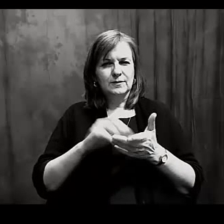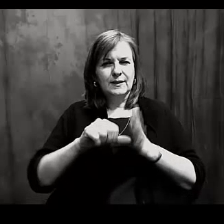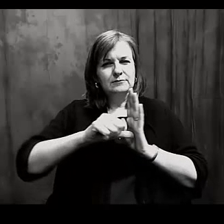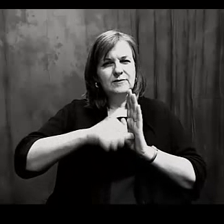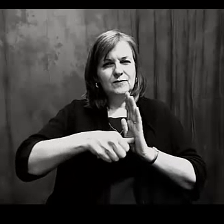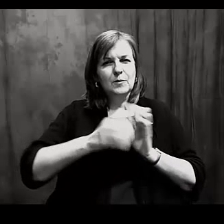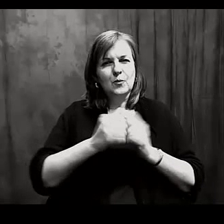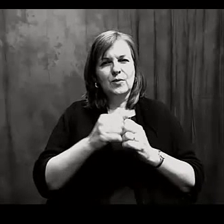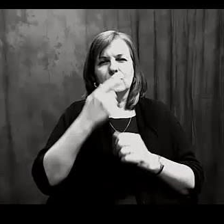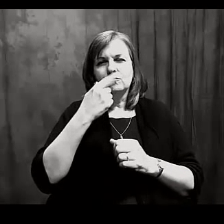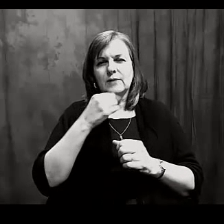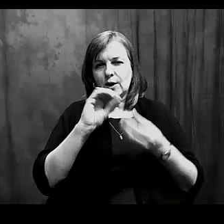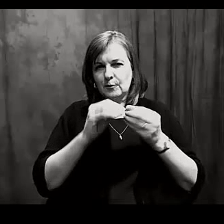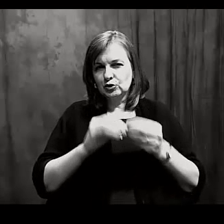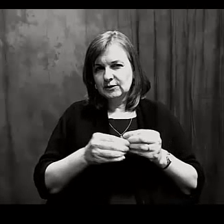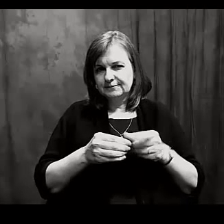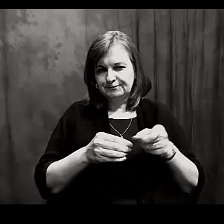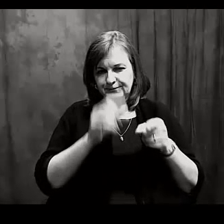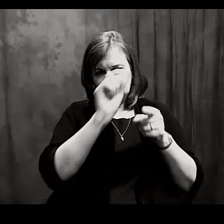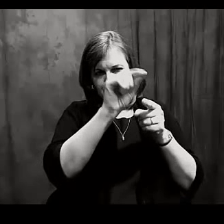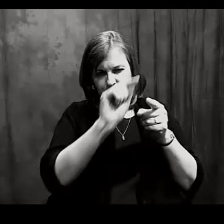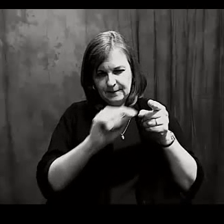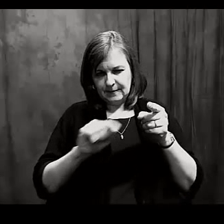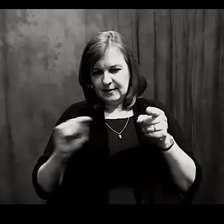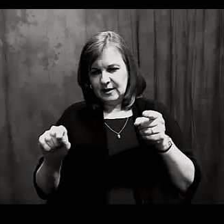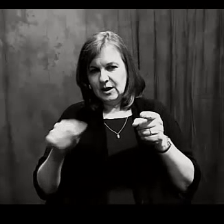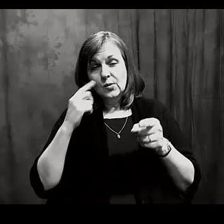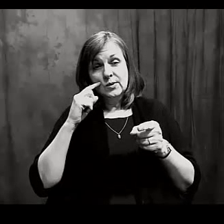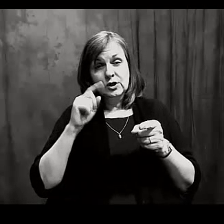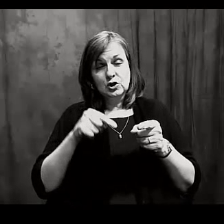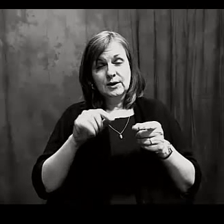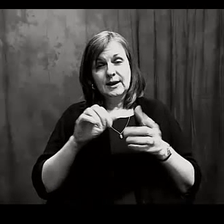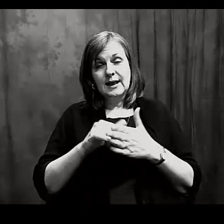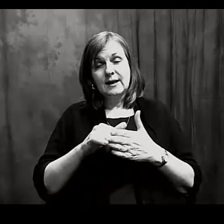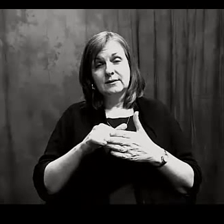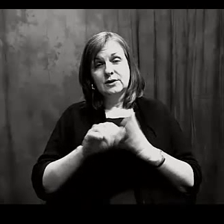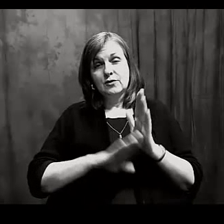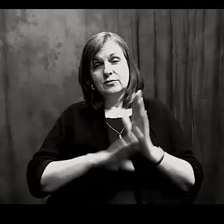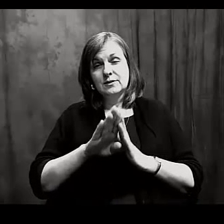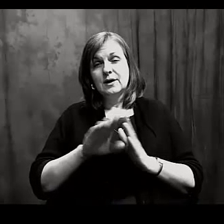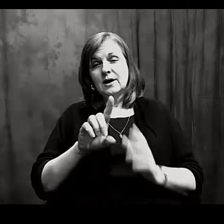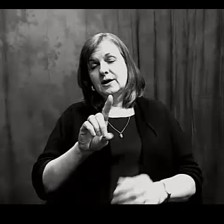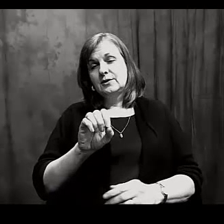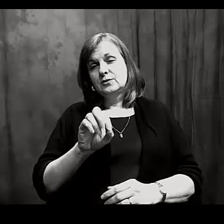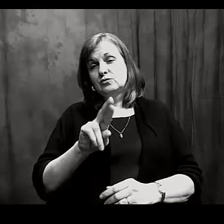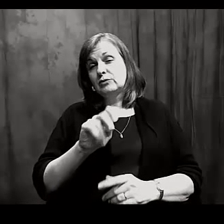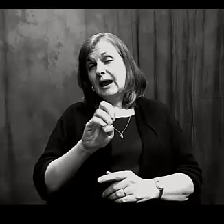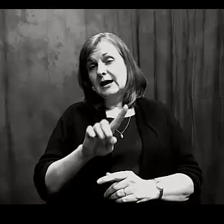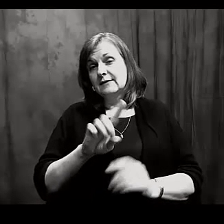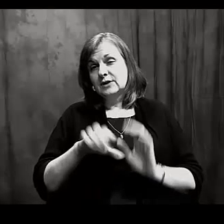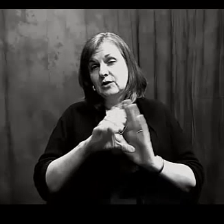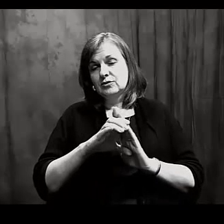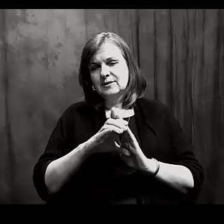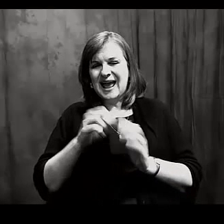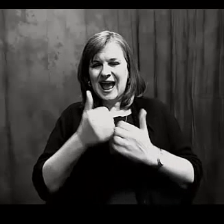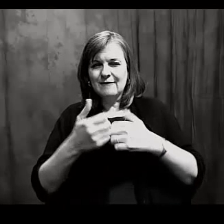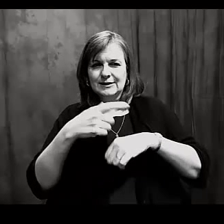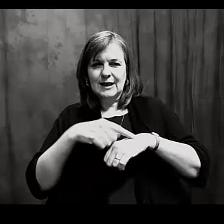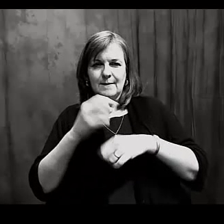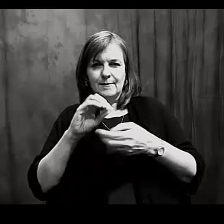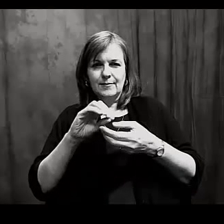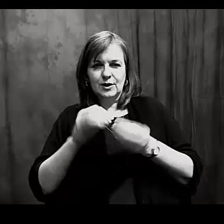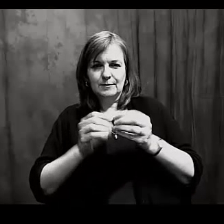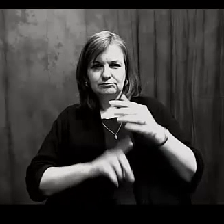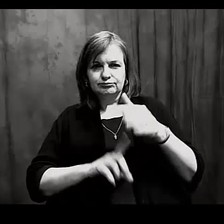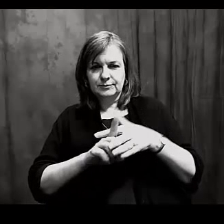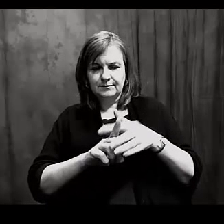these red numbers, okay? But when we look at these derived characters, what we're suggesting is that every time you see